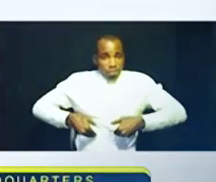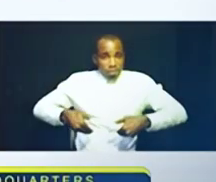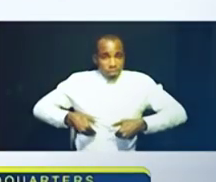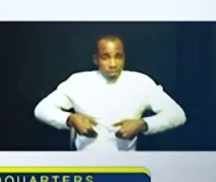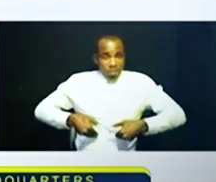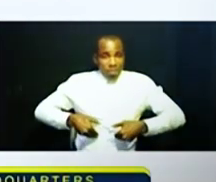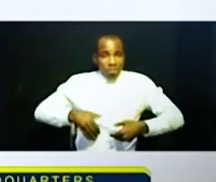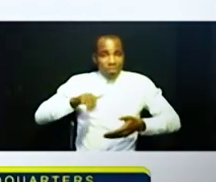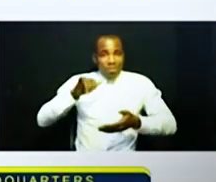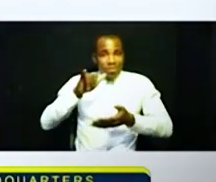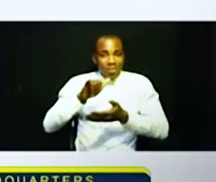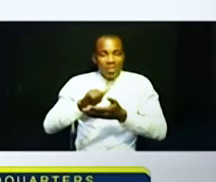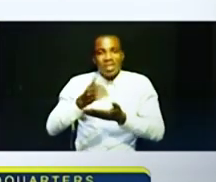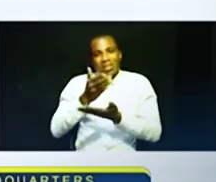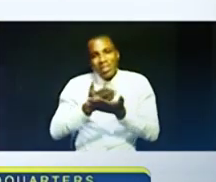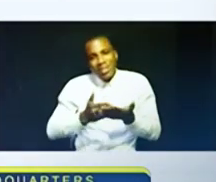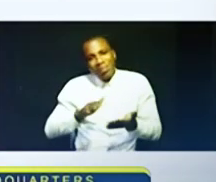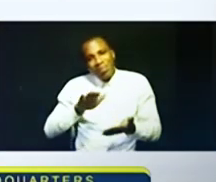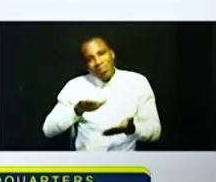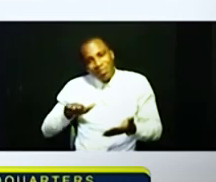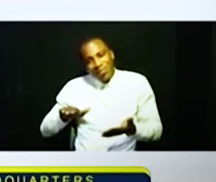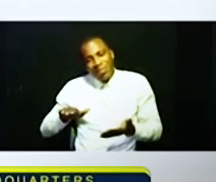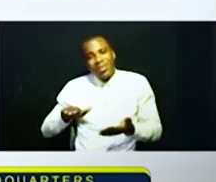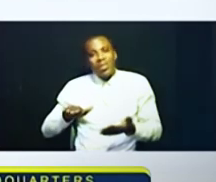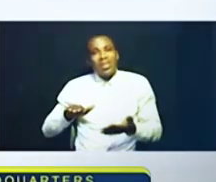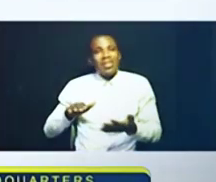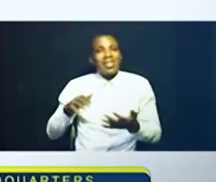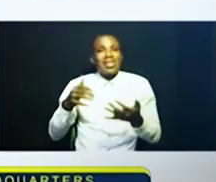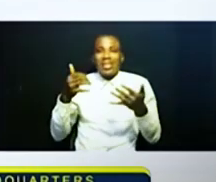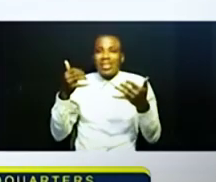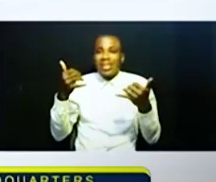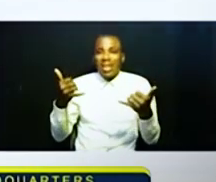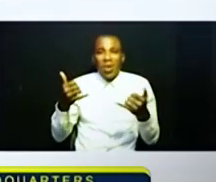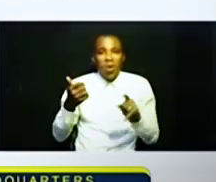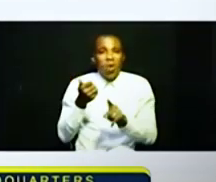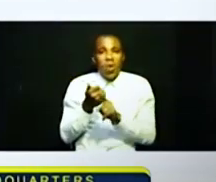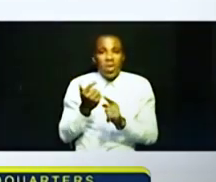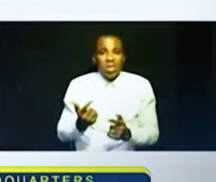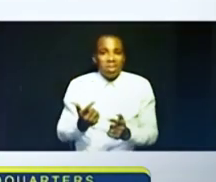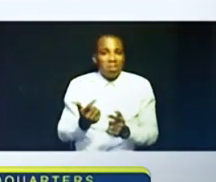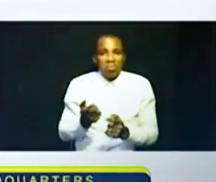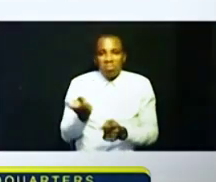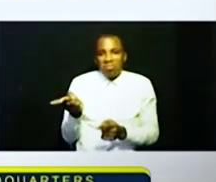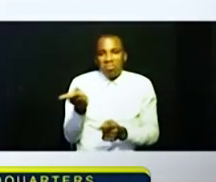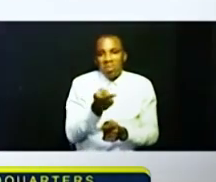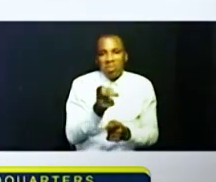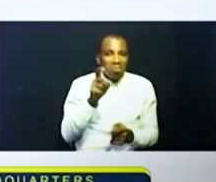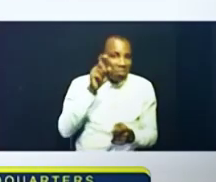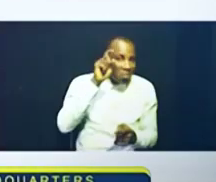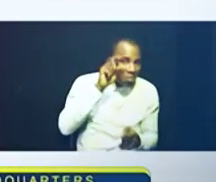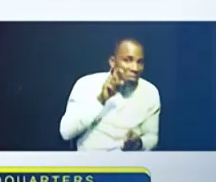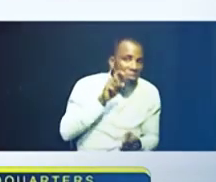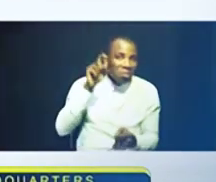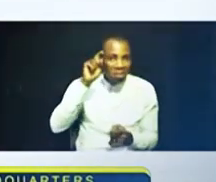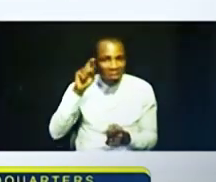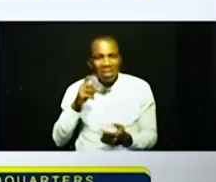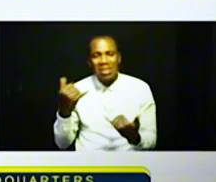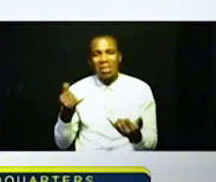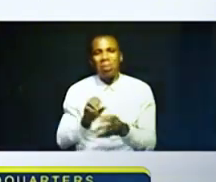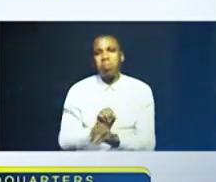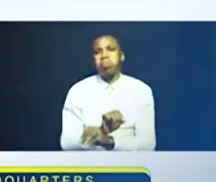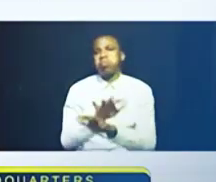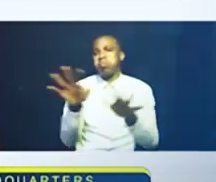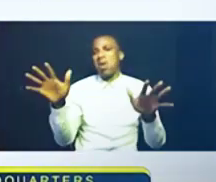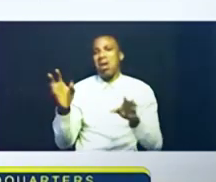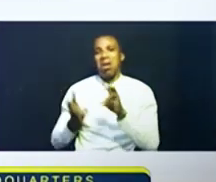ye ebimpo e mo franketo a fe ne wo fefe won nante won bra bom sa warefo no ene eye to atese.